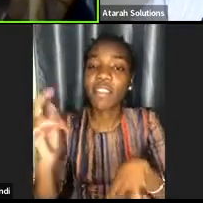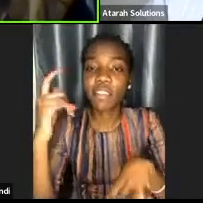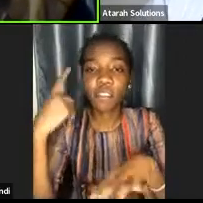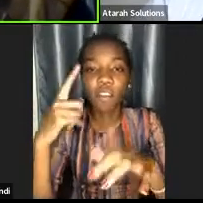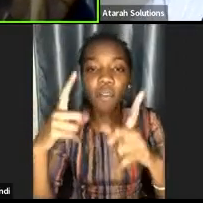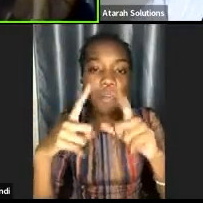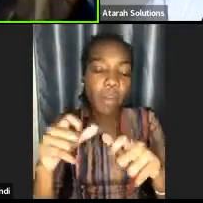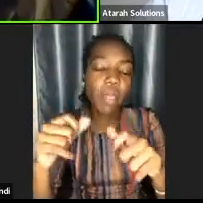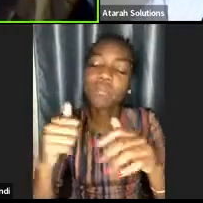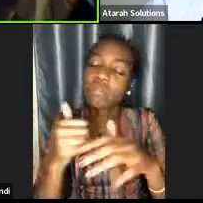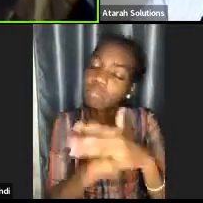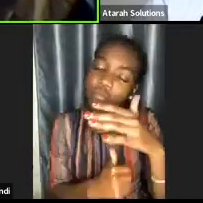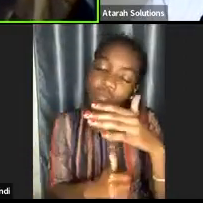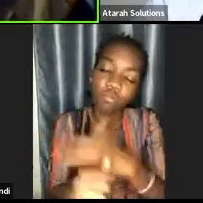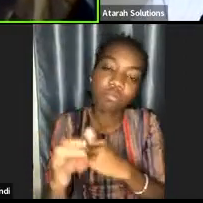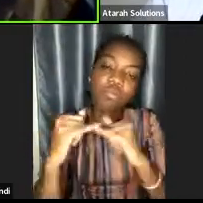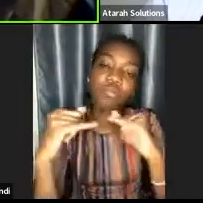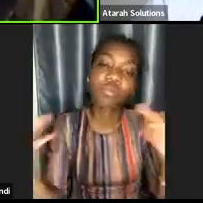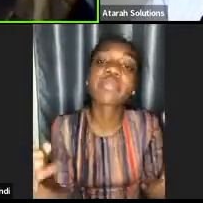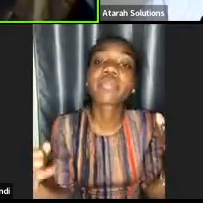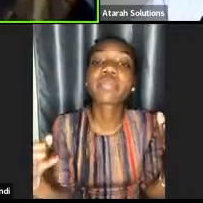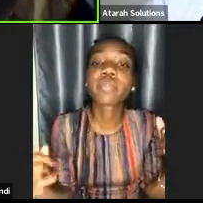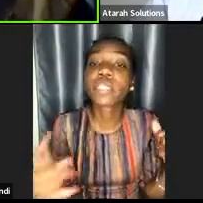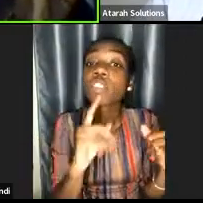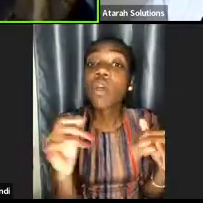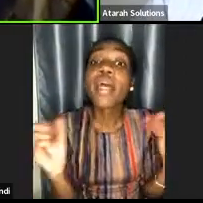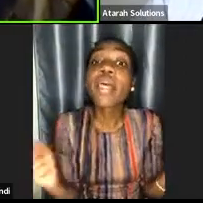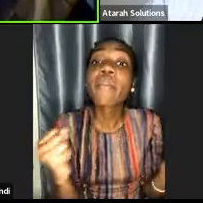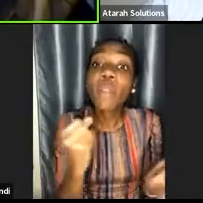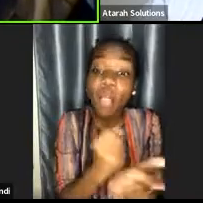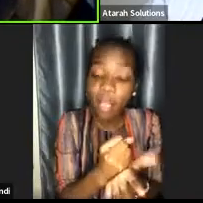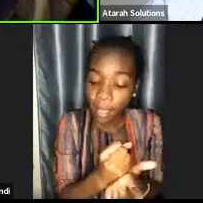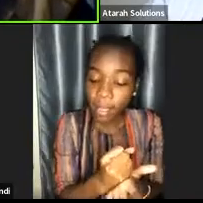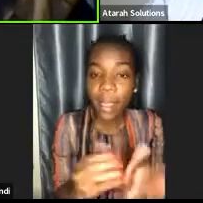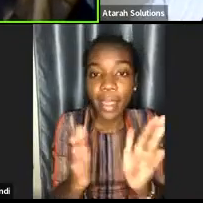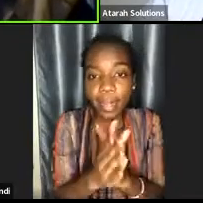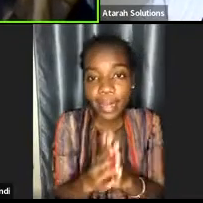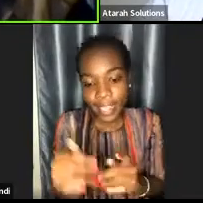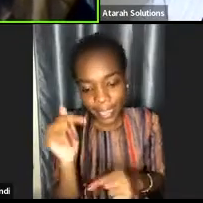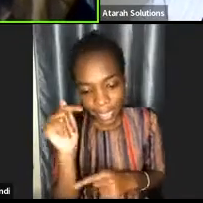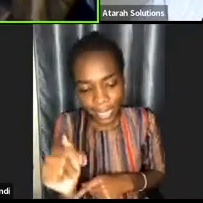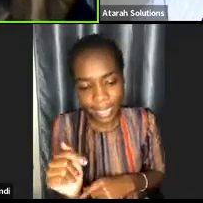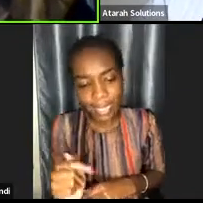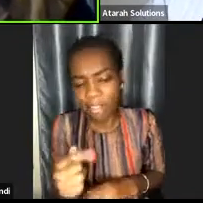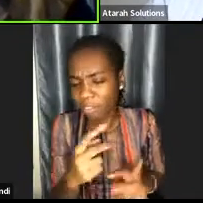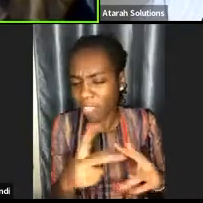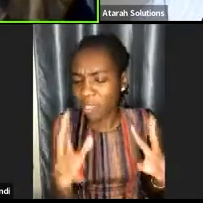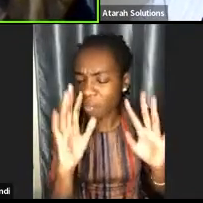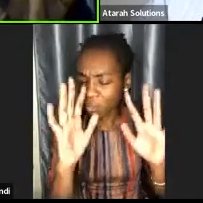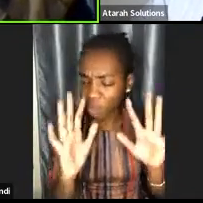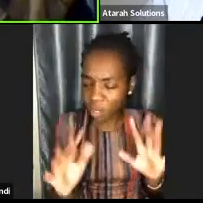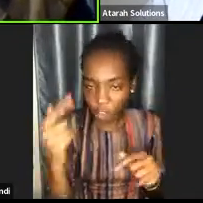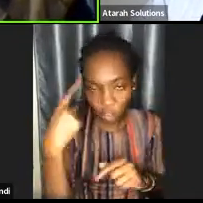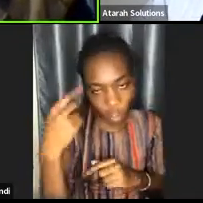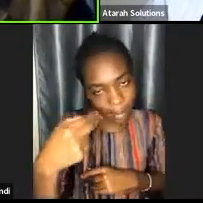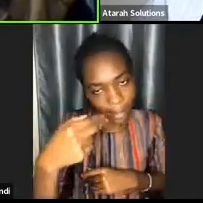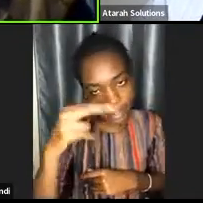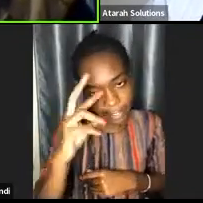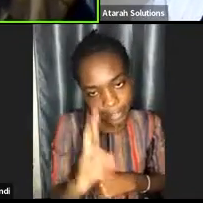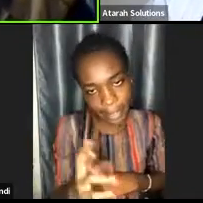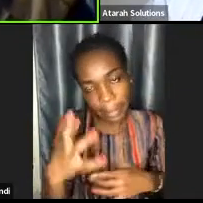right? So employers, and this is also why it's important for HR